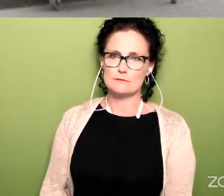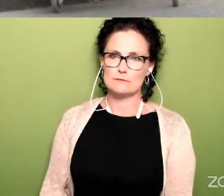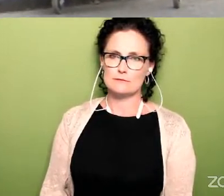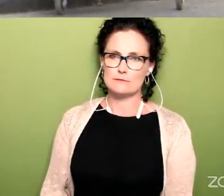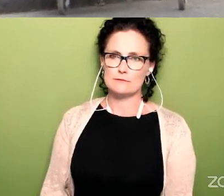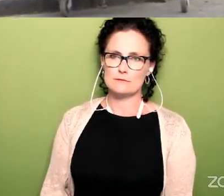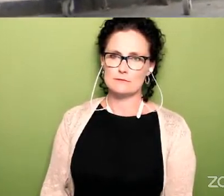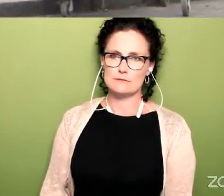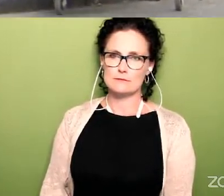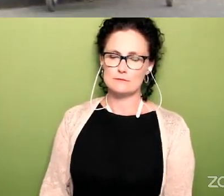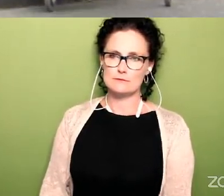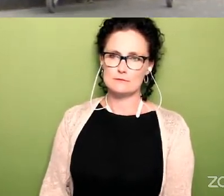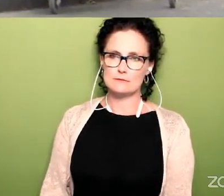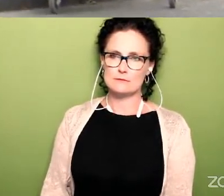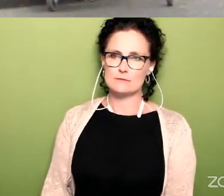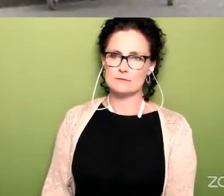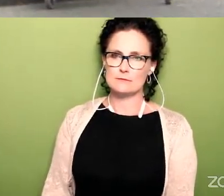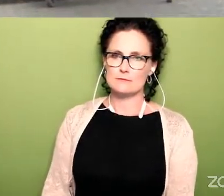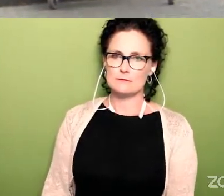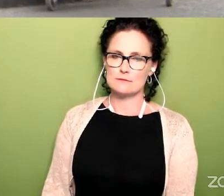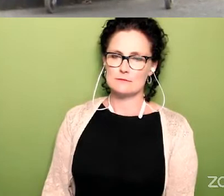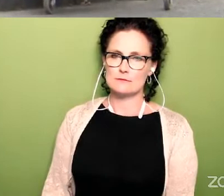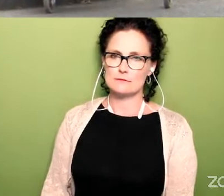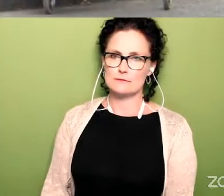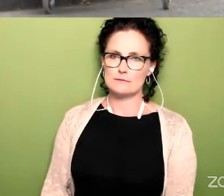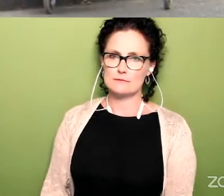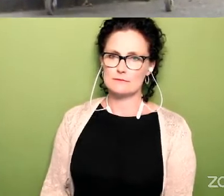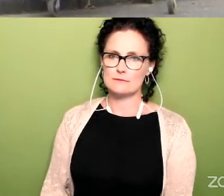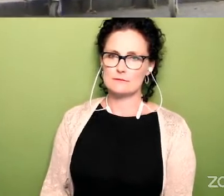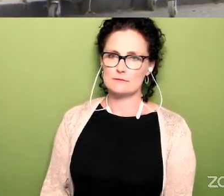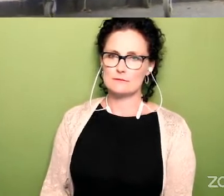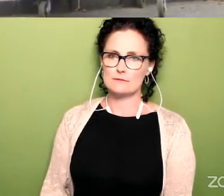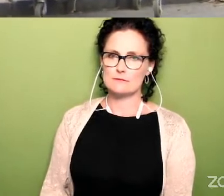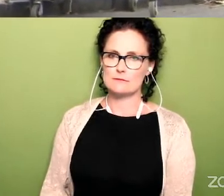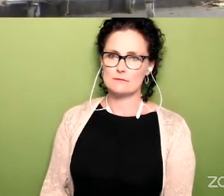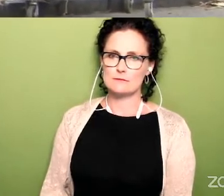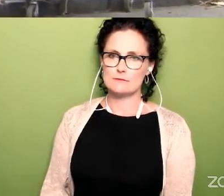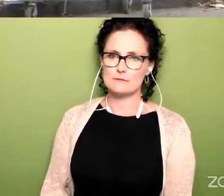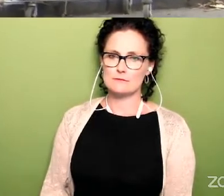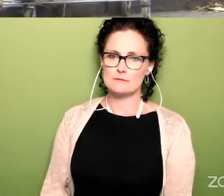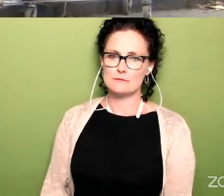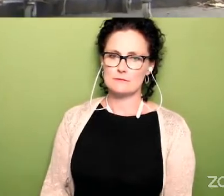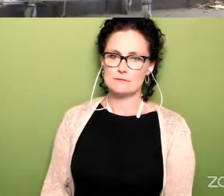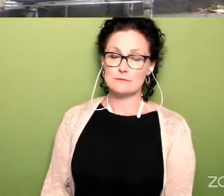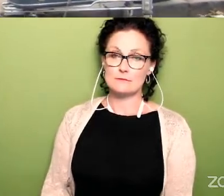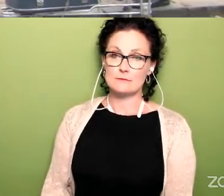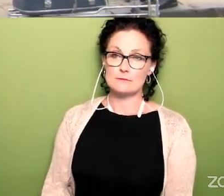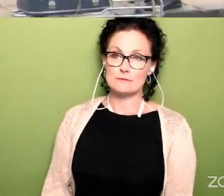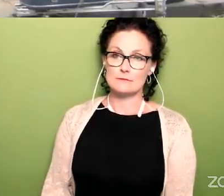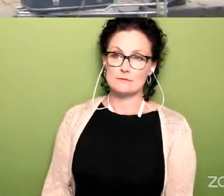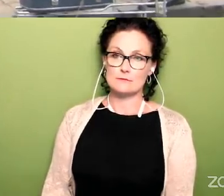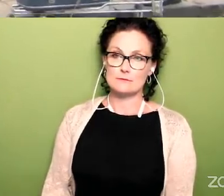Yes. I mean, if you want to, you know,